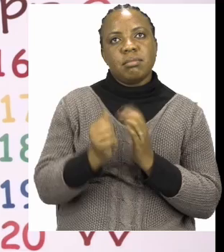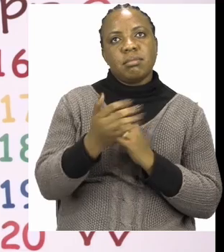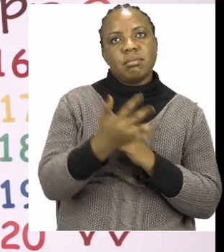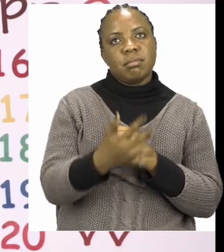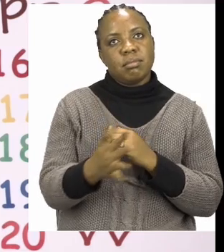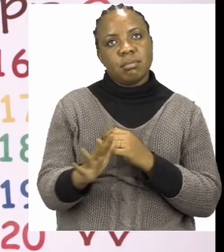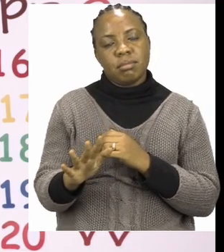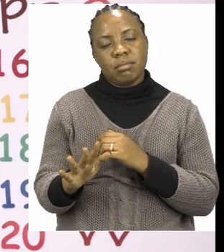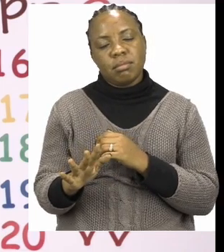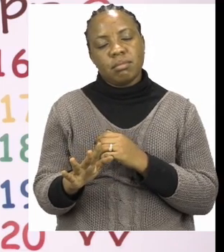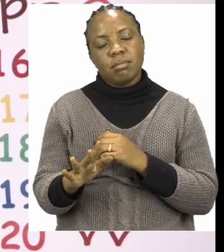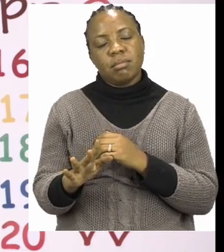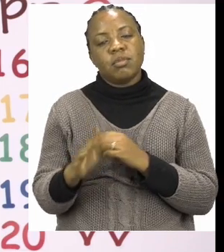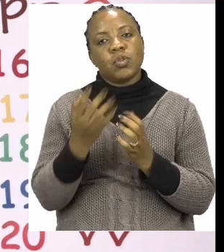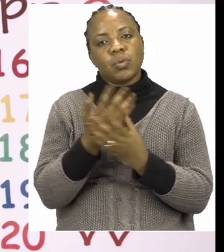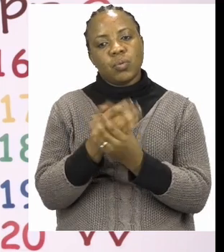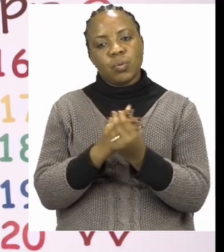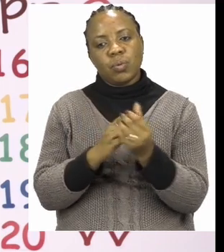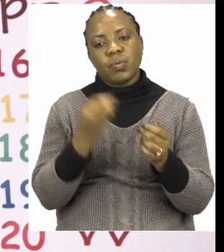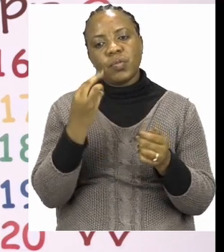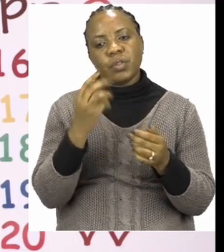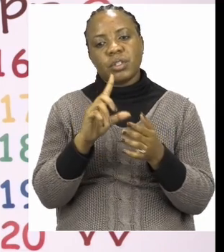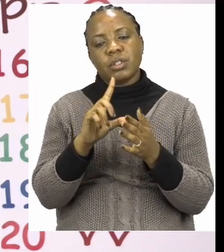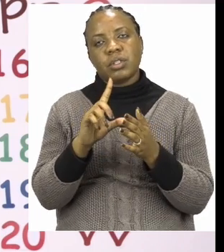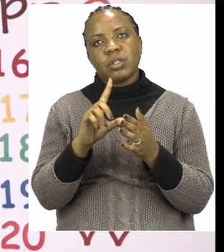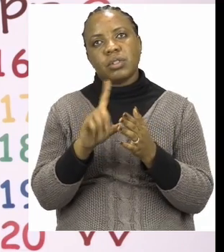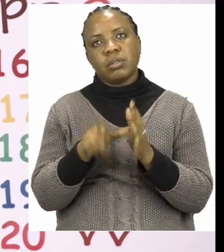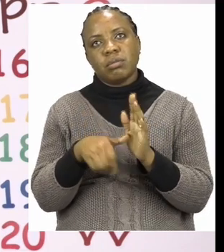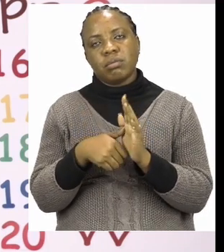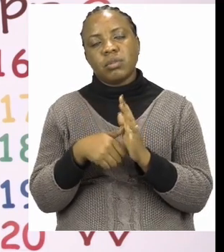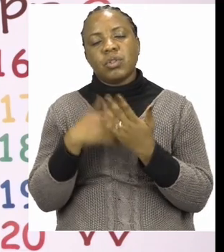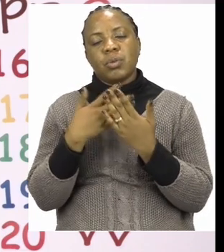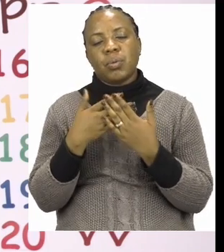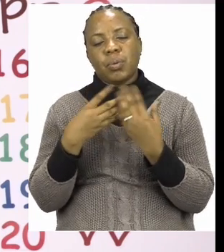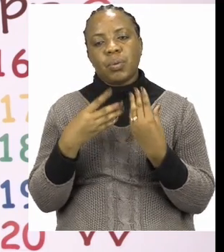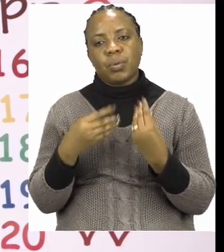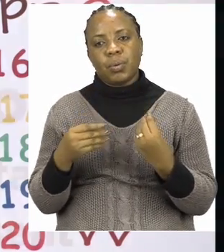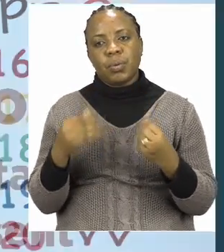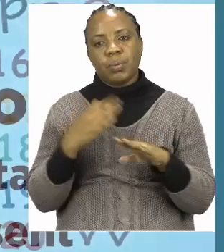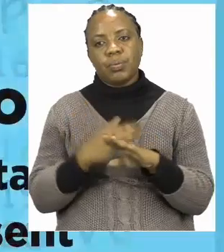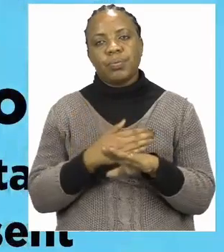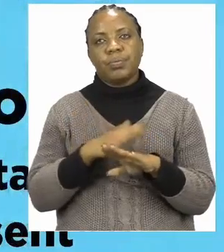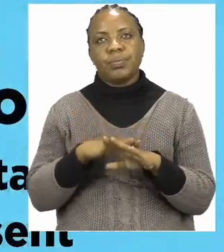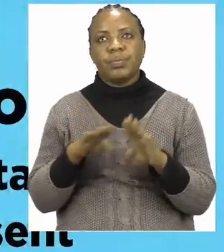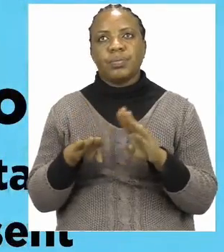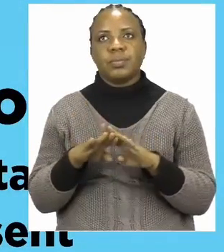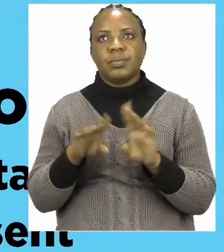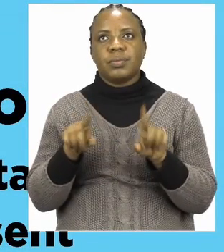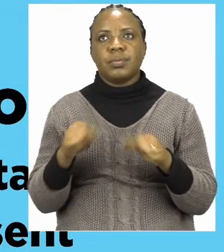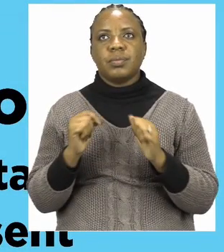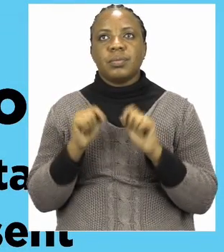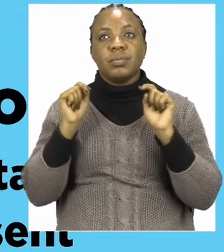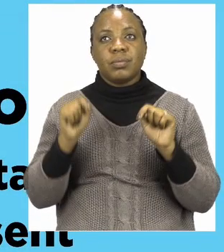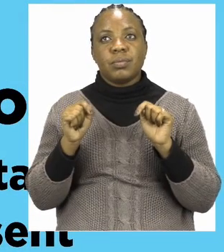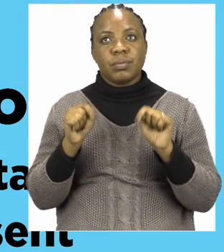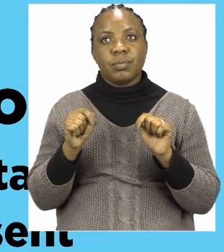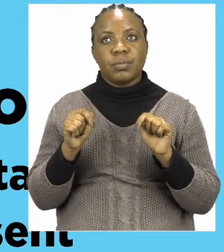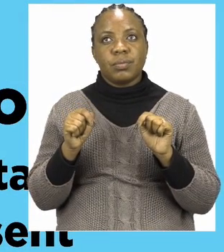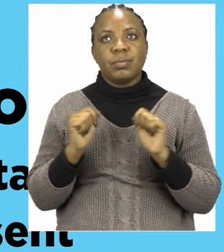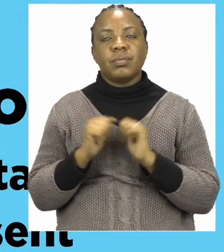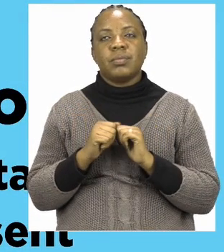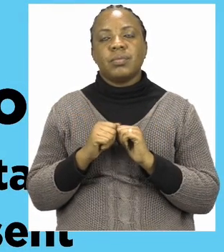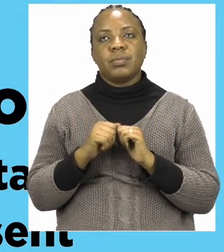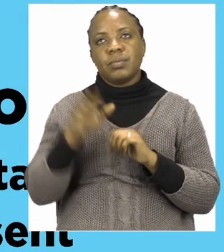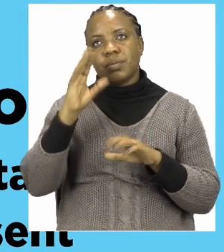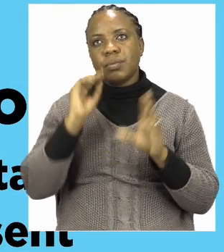for 30 seconds. Make sure your hands are dry before you touch anything else. For today's lesson, we are going to